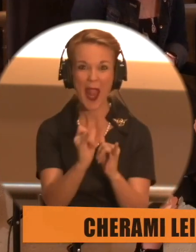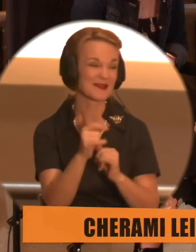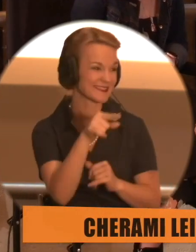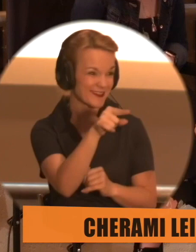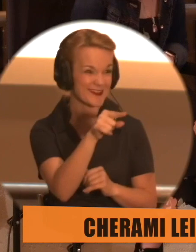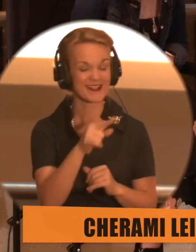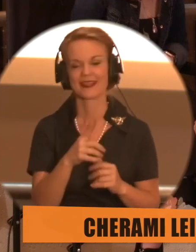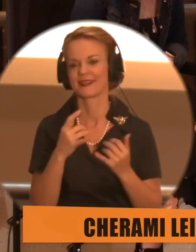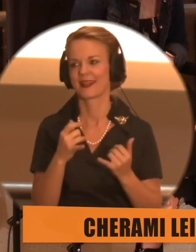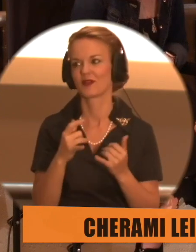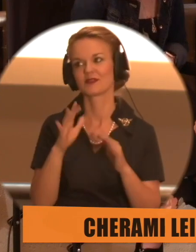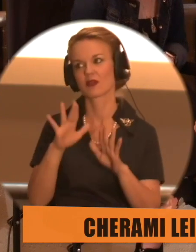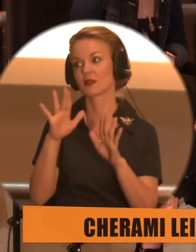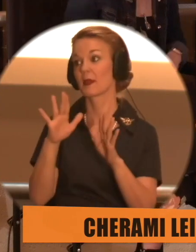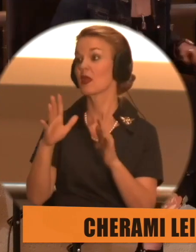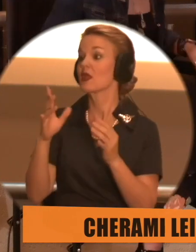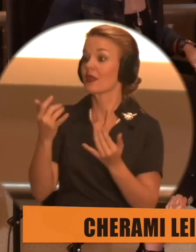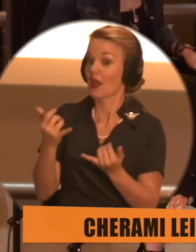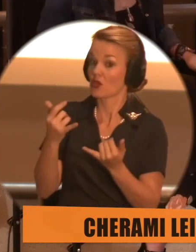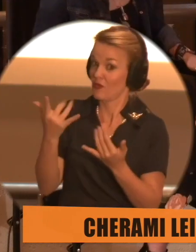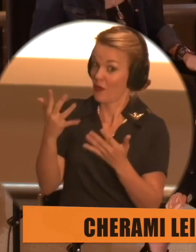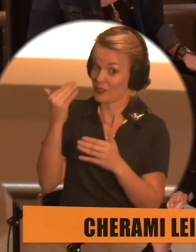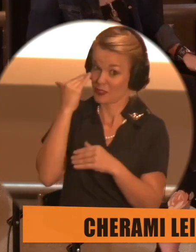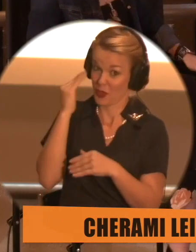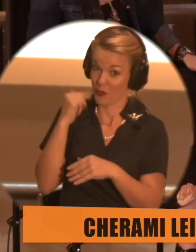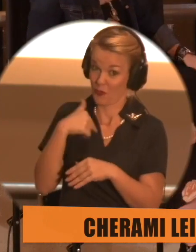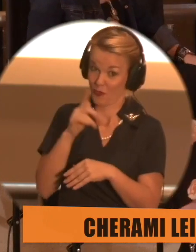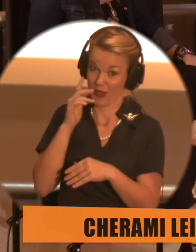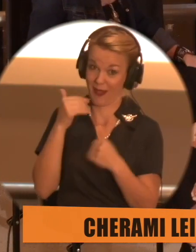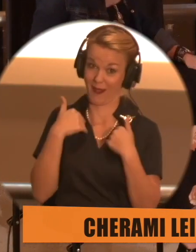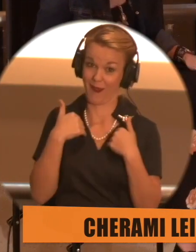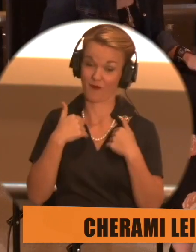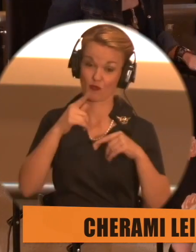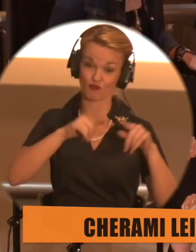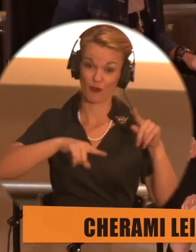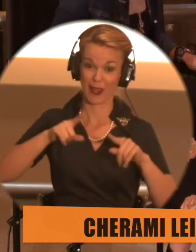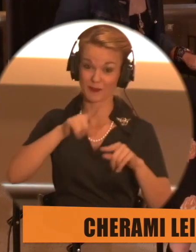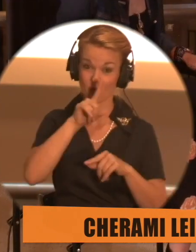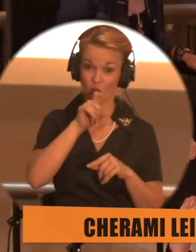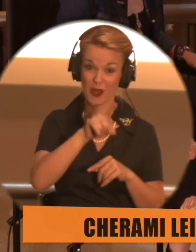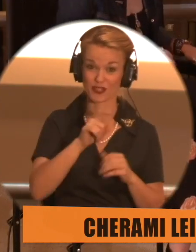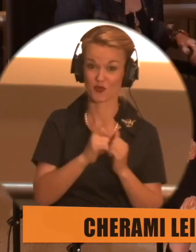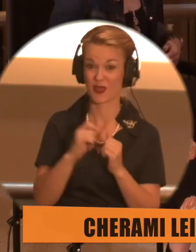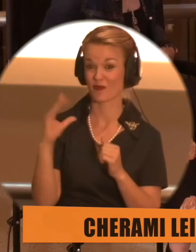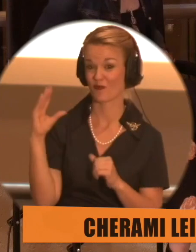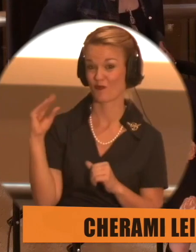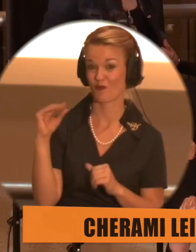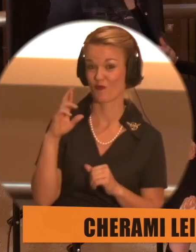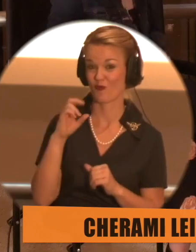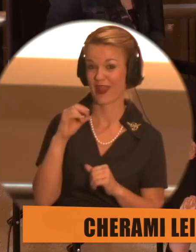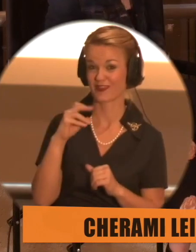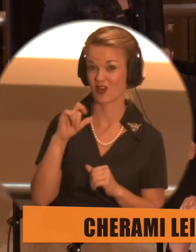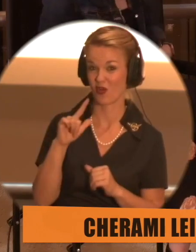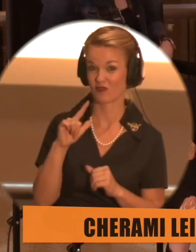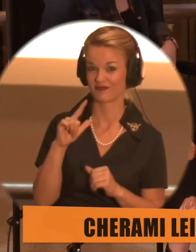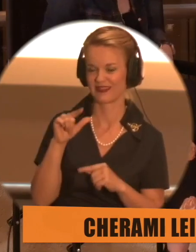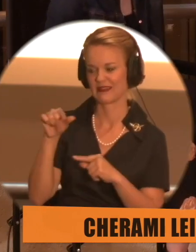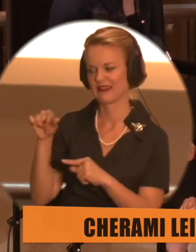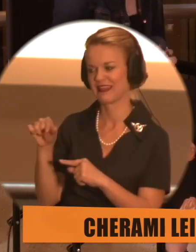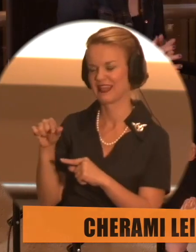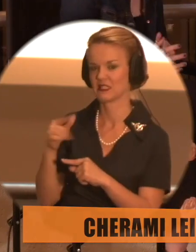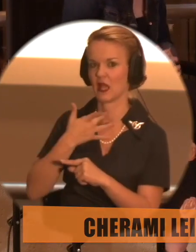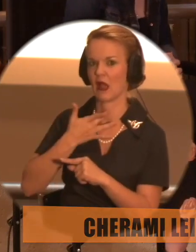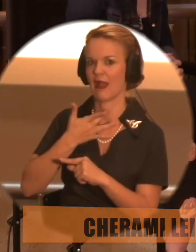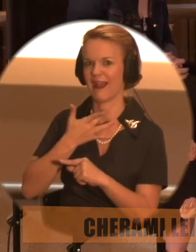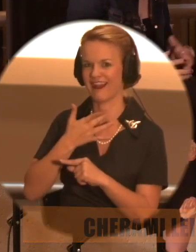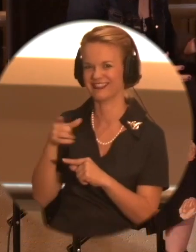get going, though, you've already been prepped with our random questions. So I'm going to shuffle this up for you from Randall here. He's speechless right